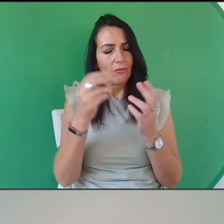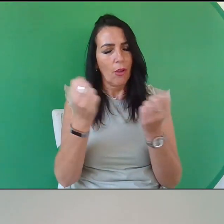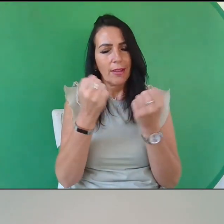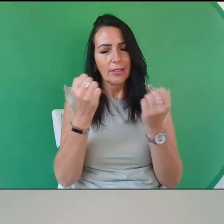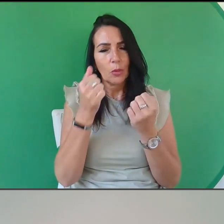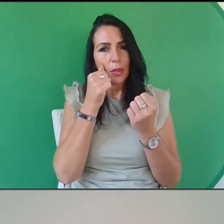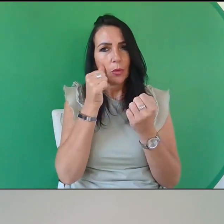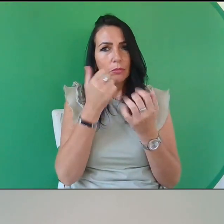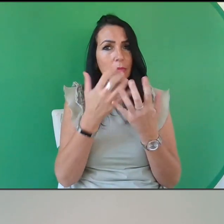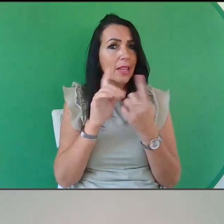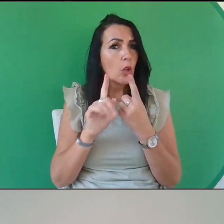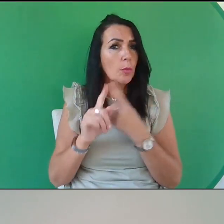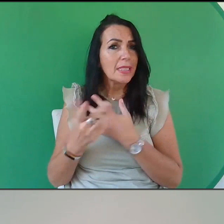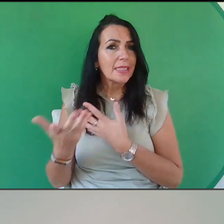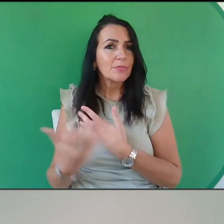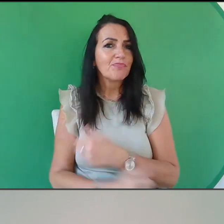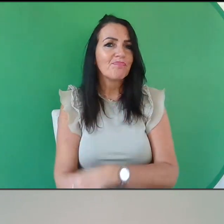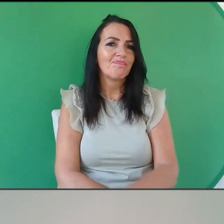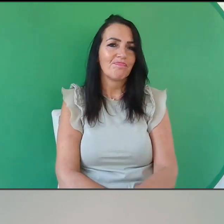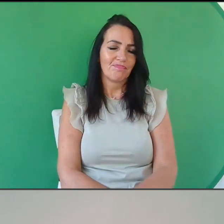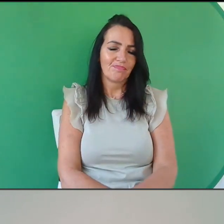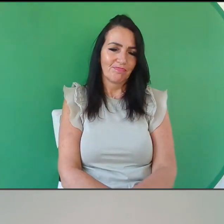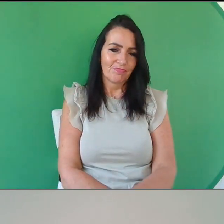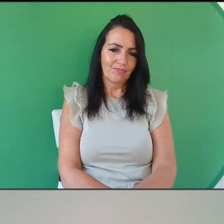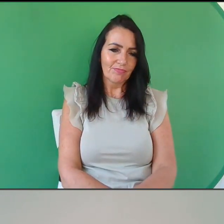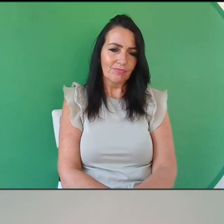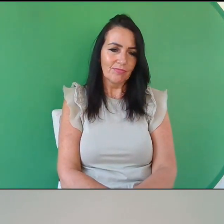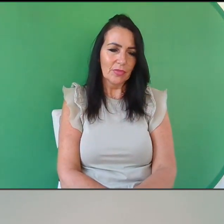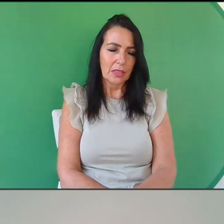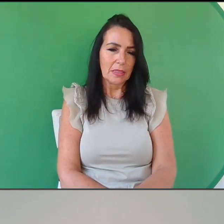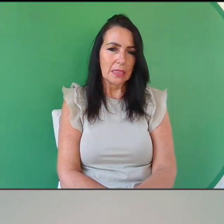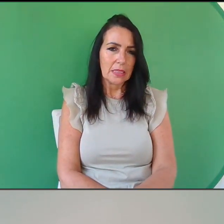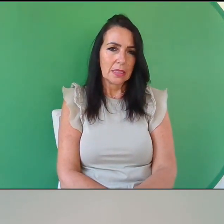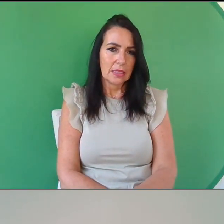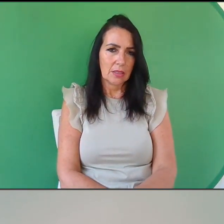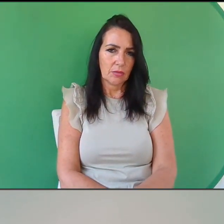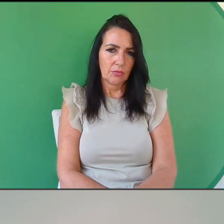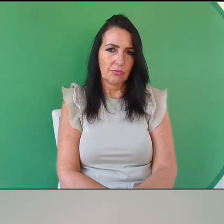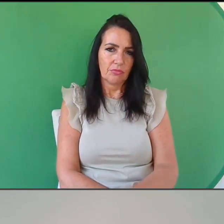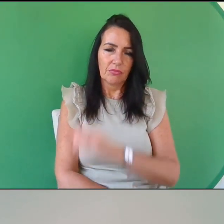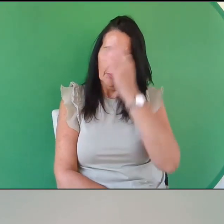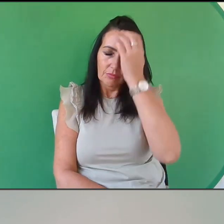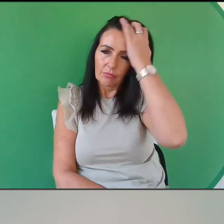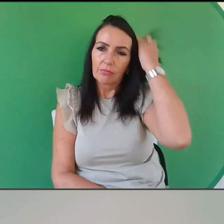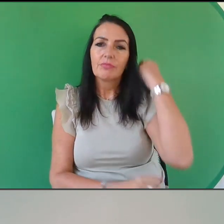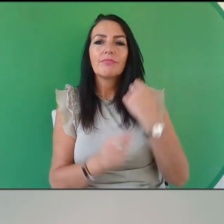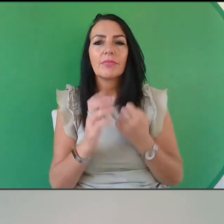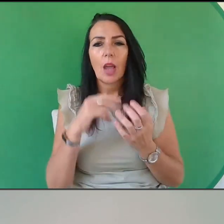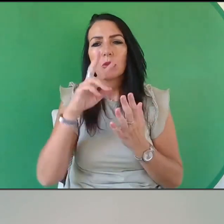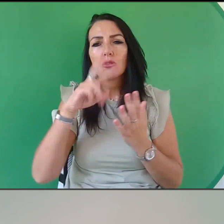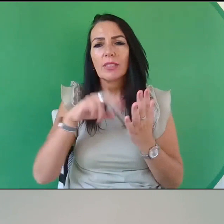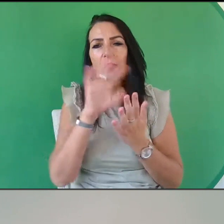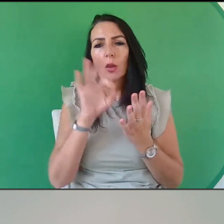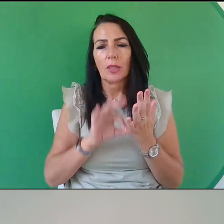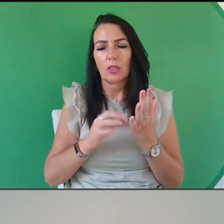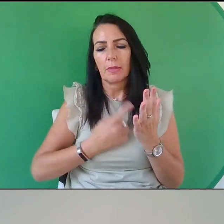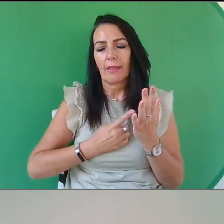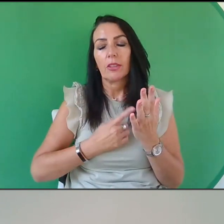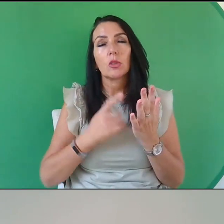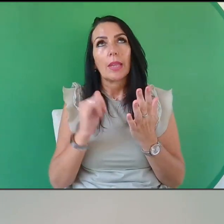Have you got any comments on that, either Laura or Lucy? Yeah, sorry. Yeah, I was just reading the question myself as well. So